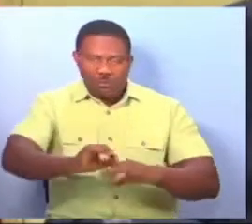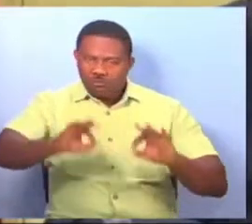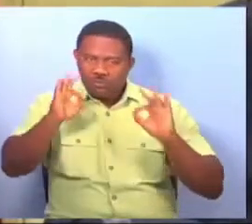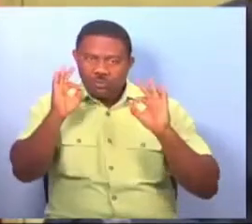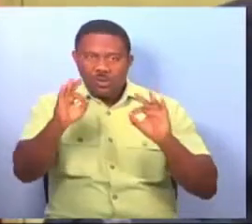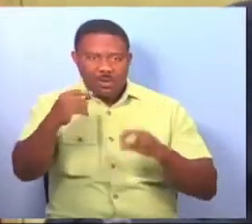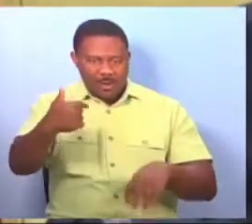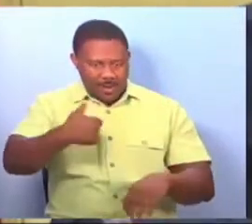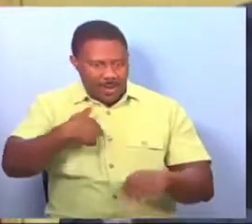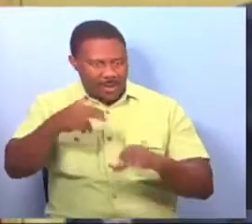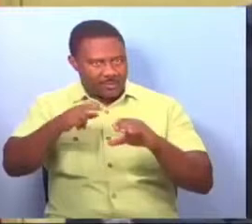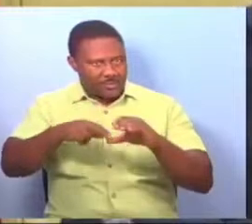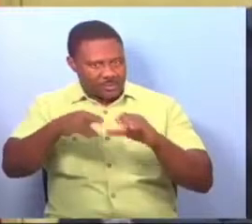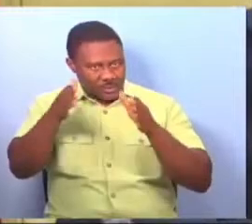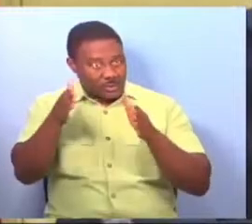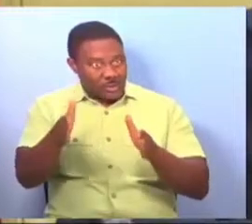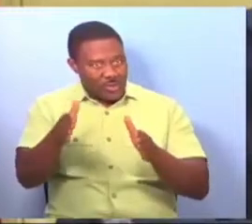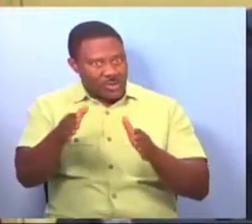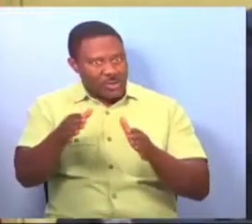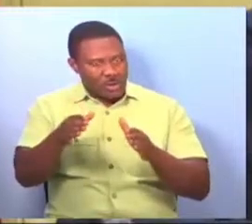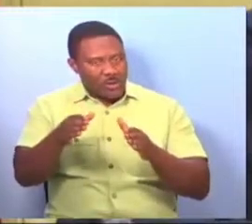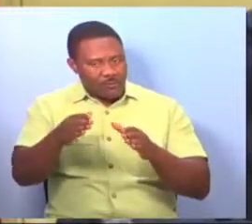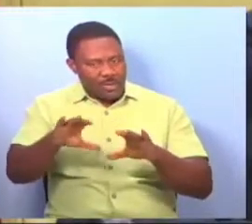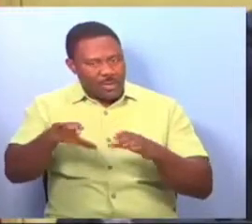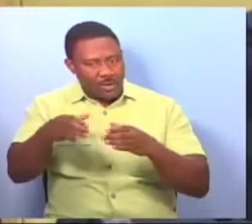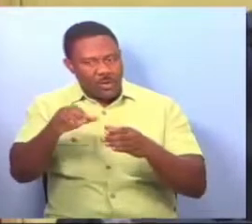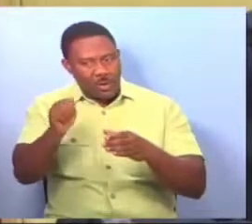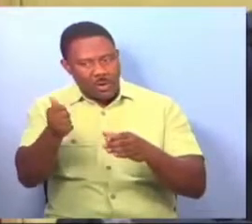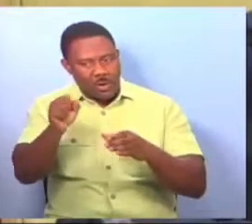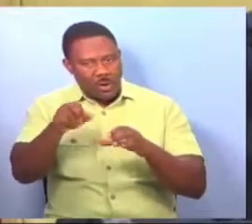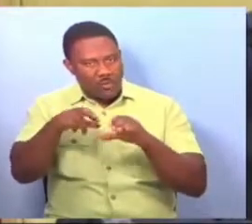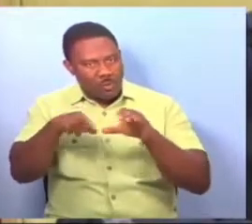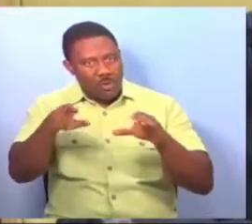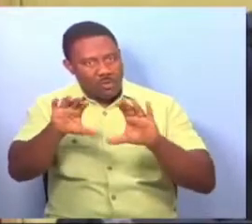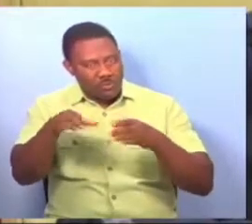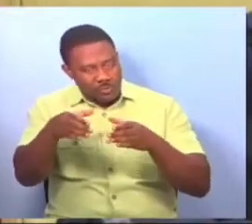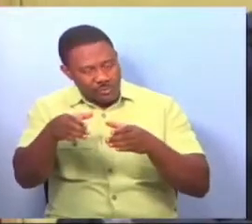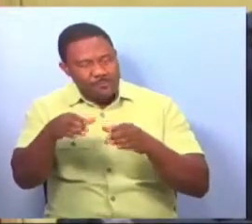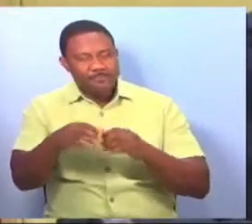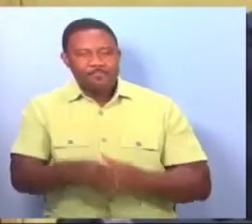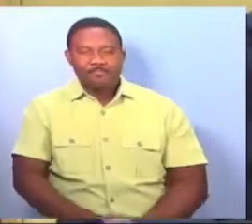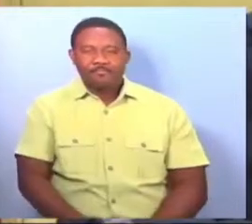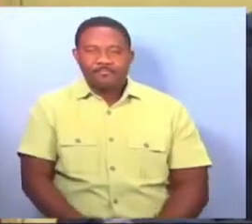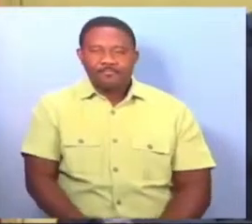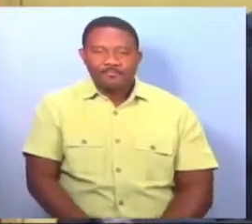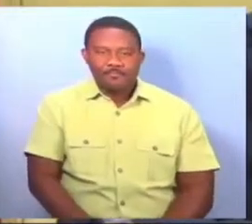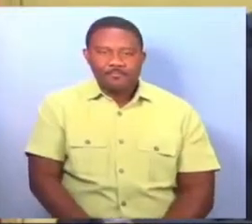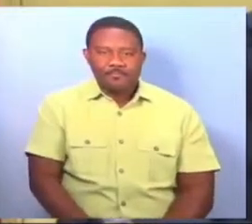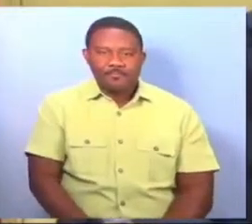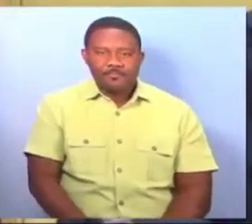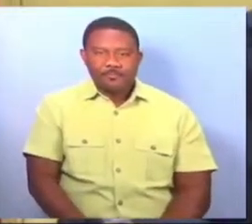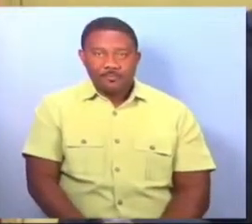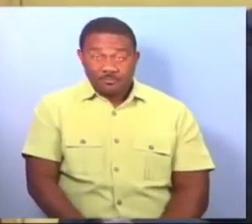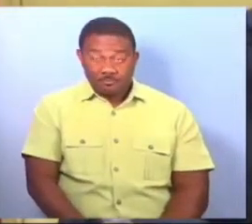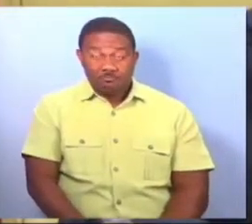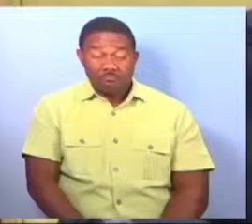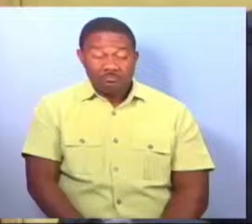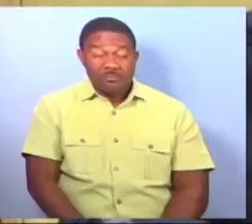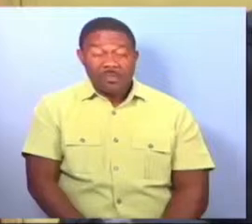be the chair of the caucus. Mr. Speaker, I would commend the